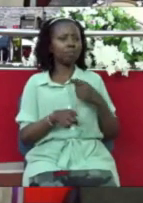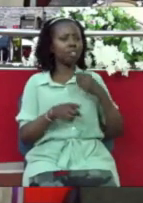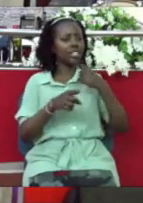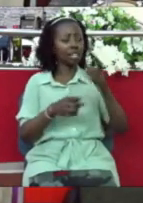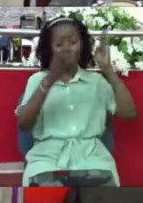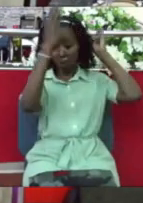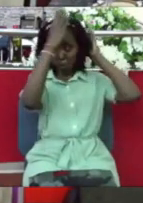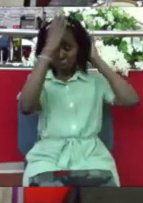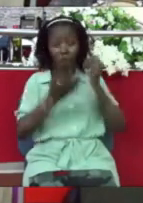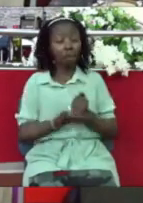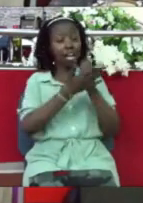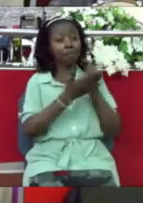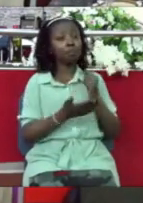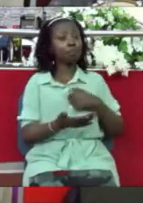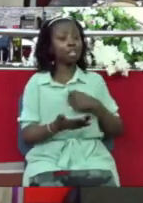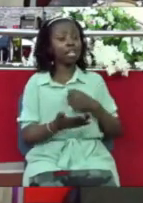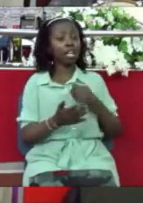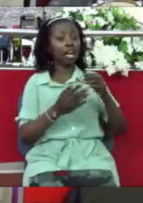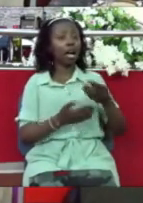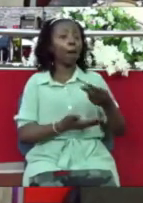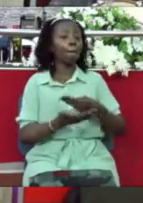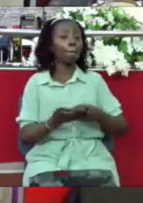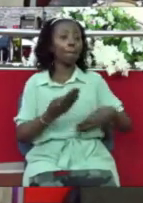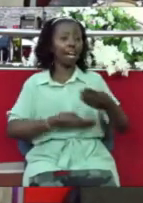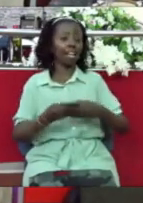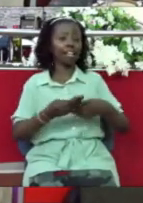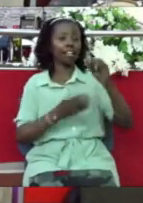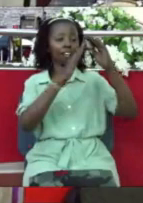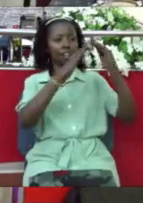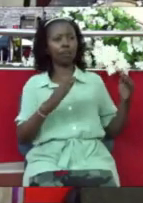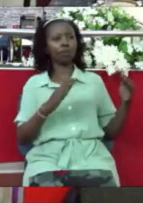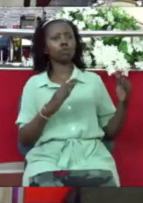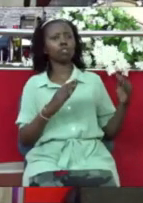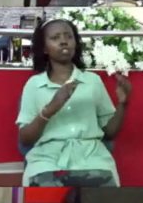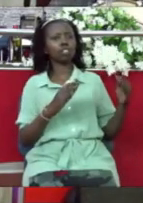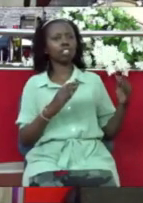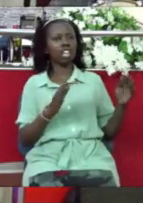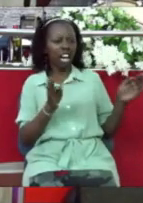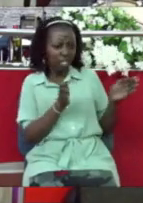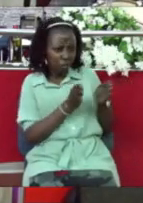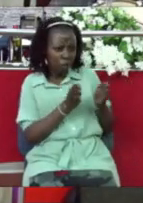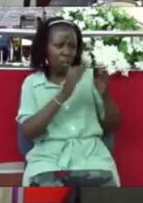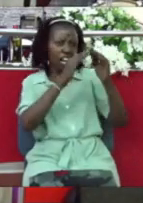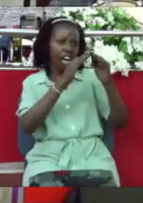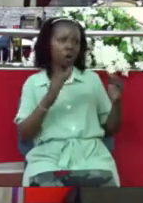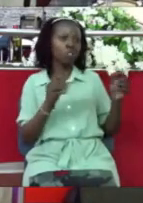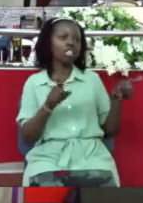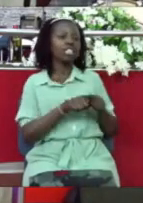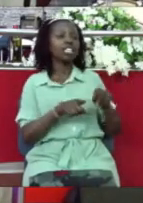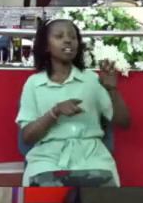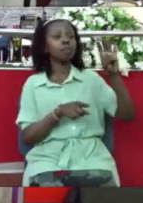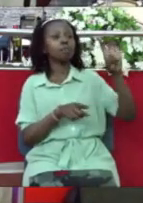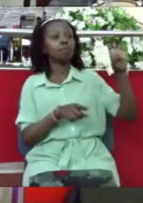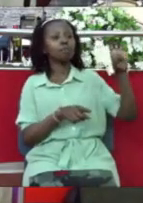be saying, Bishop helped me and I bought a house. Na nika studio. And it's mine. And it's. Na nika studio. It's a small one. Kako na kila